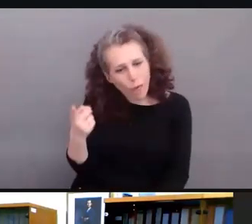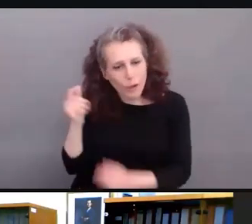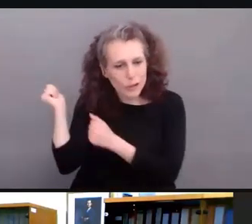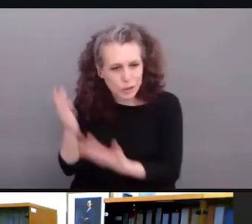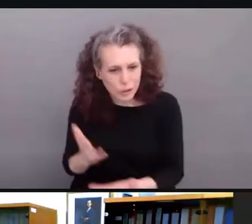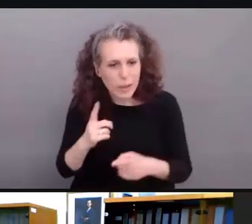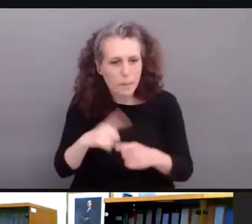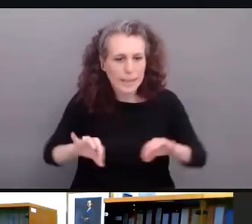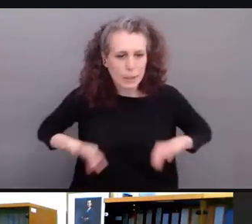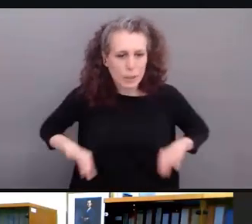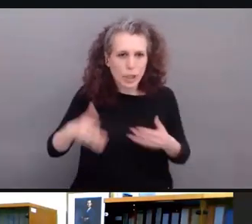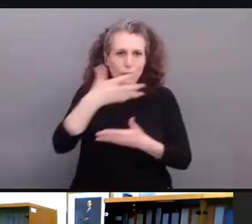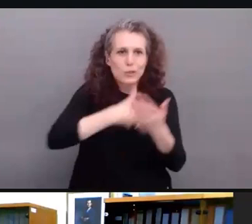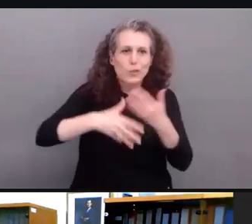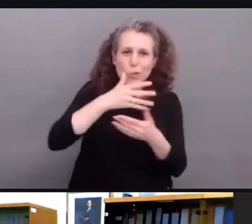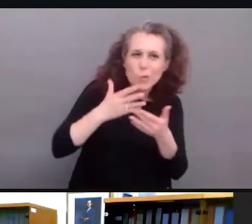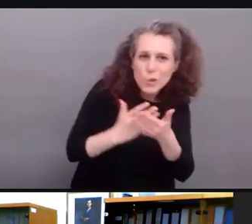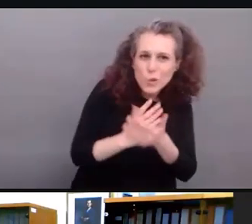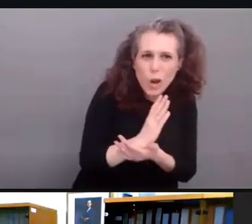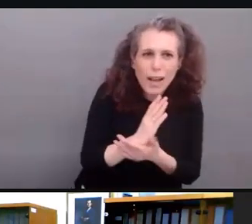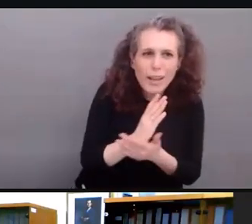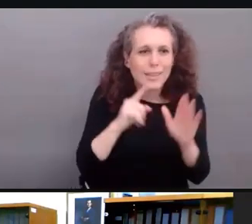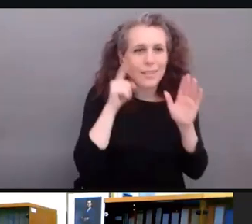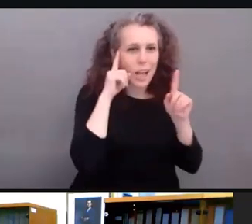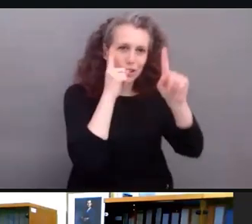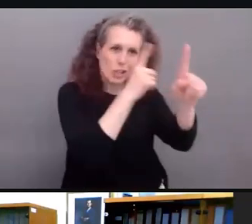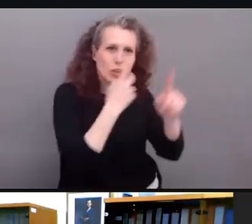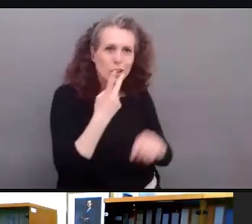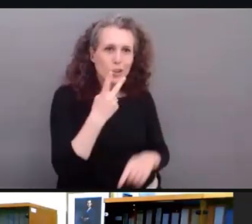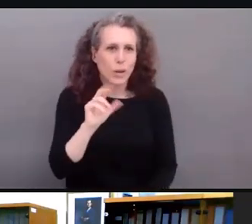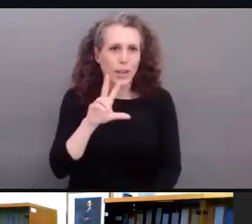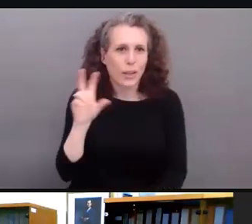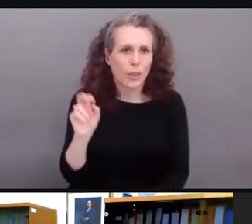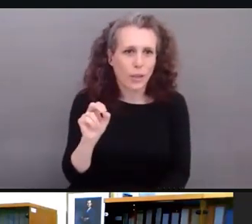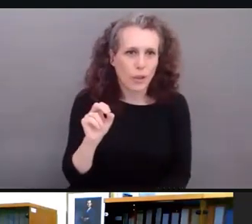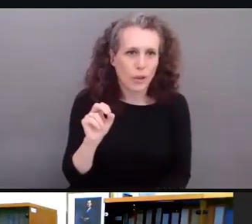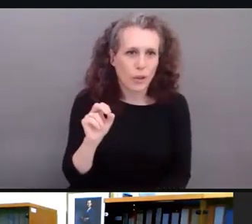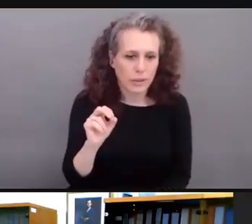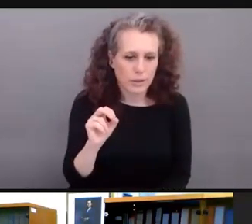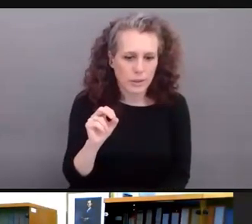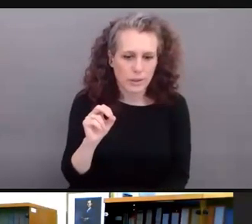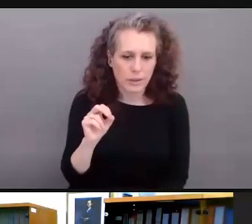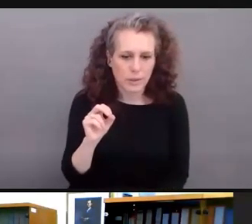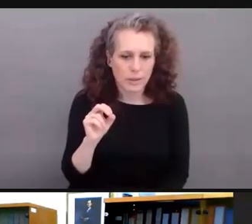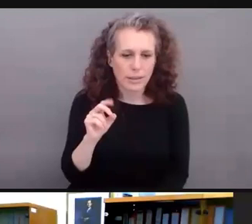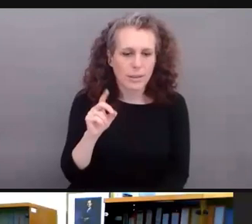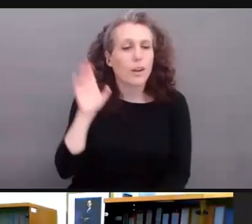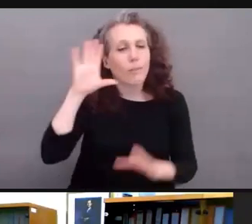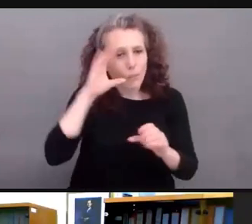Ministry of Social Rights and Agenda 2030. She's been working in the areas of accessibility and disability since